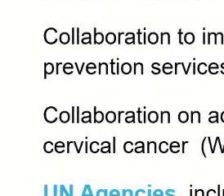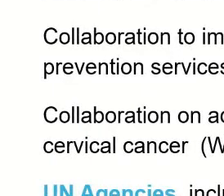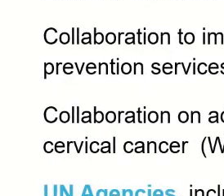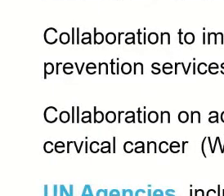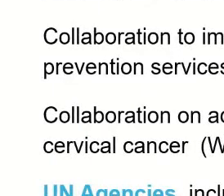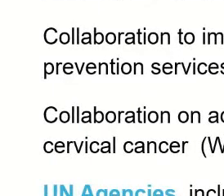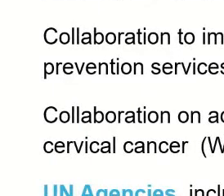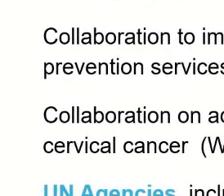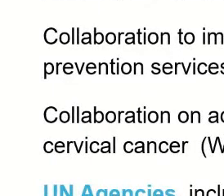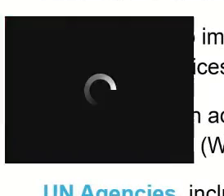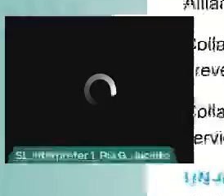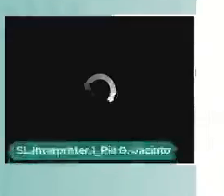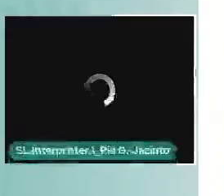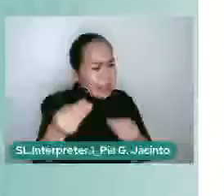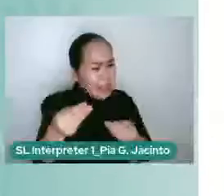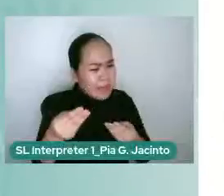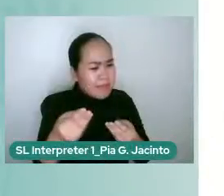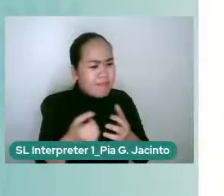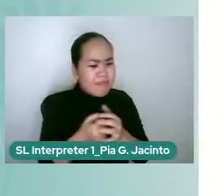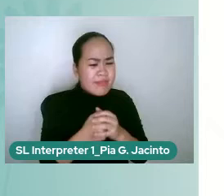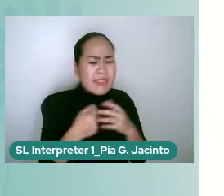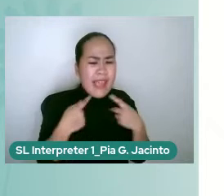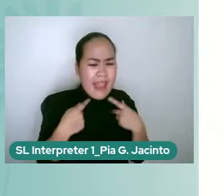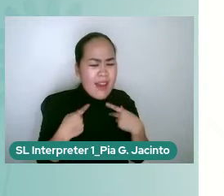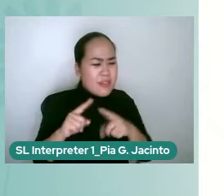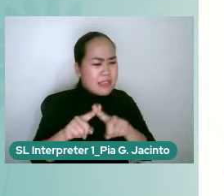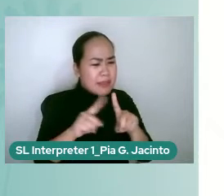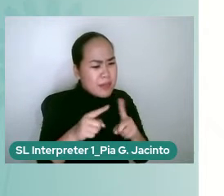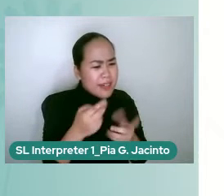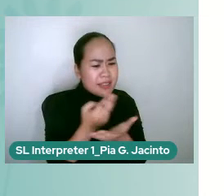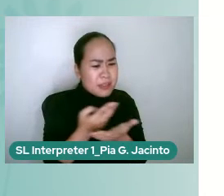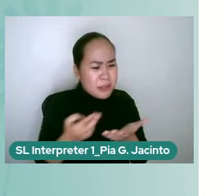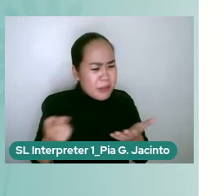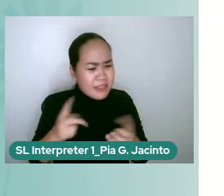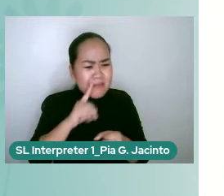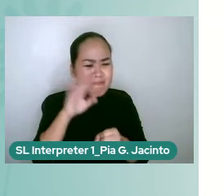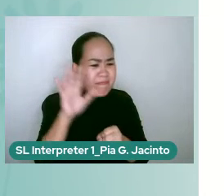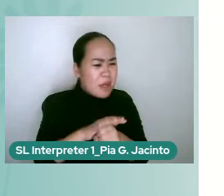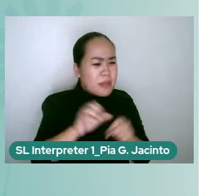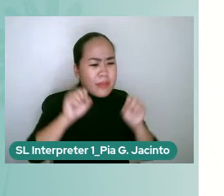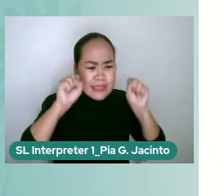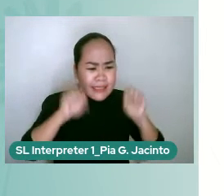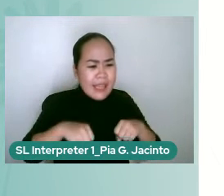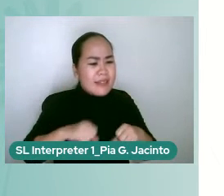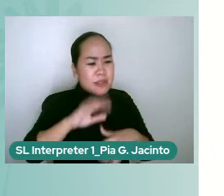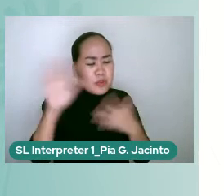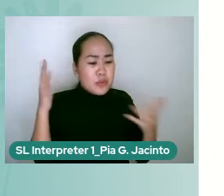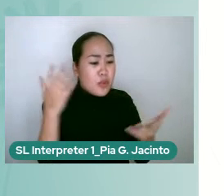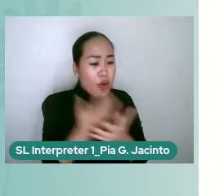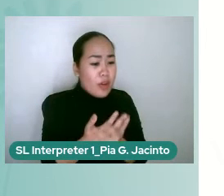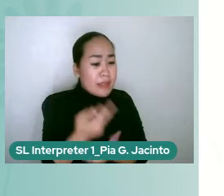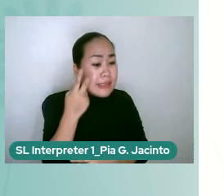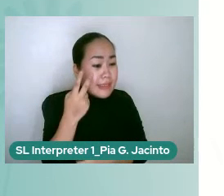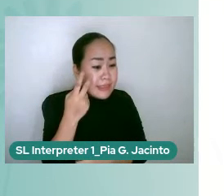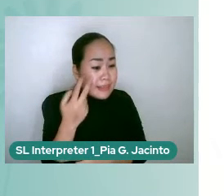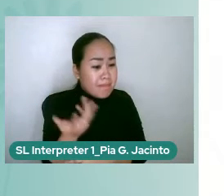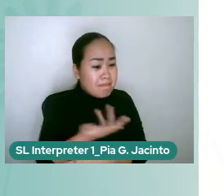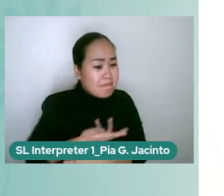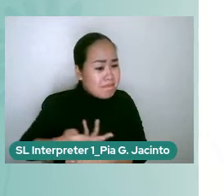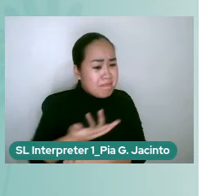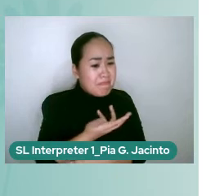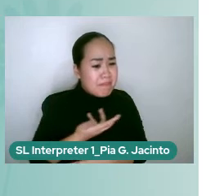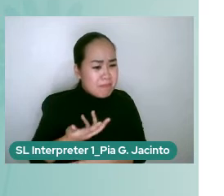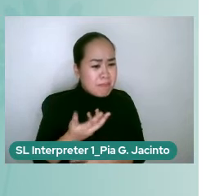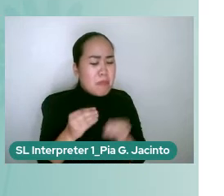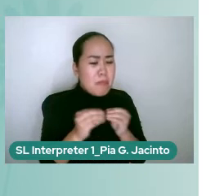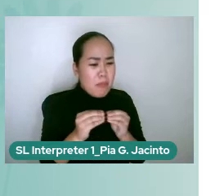more time, resources, commitment to help us reach the target. You can see some of the stakeholders and activities that are listed